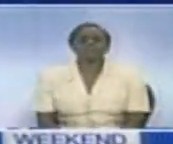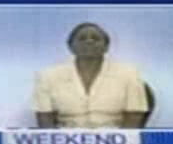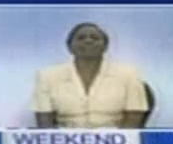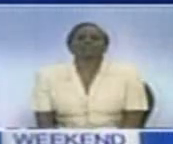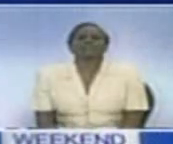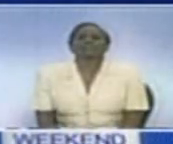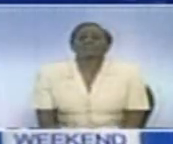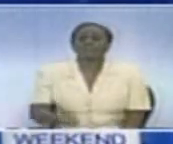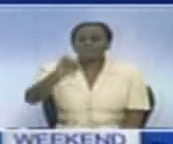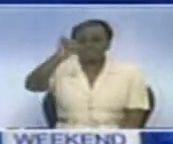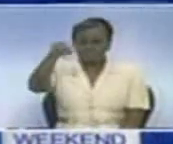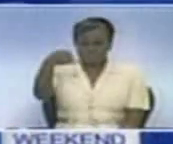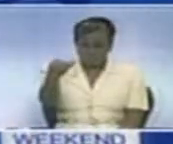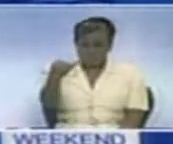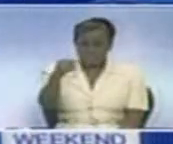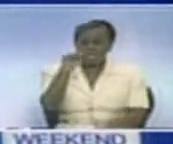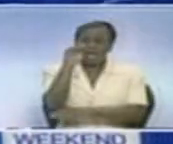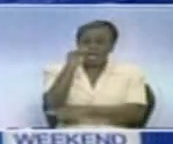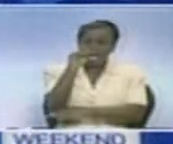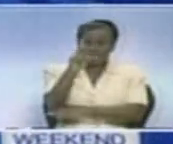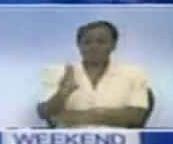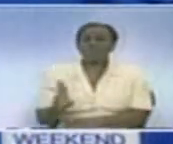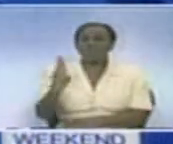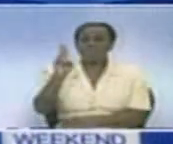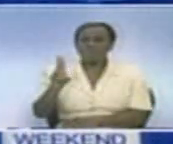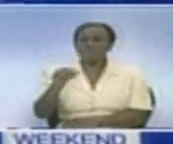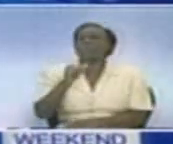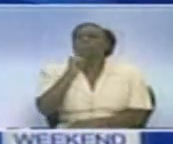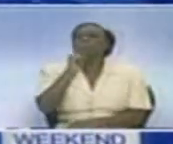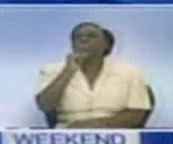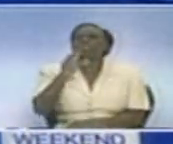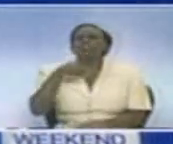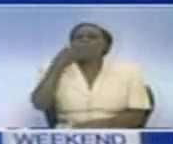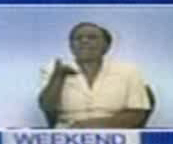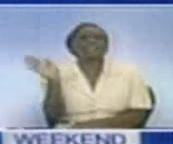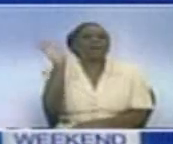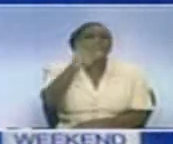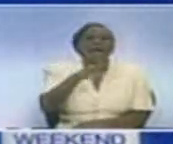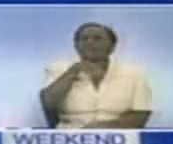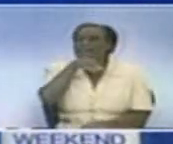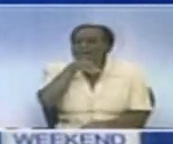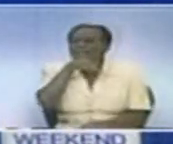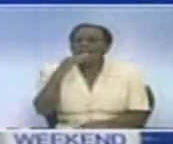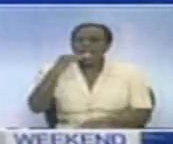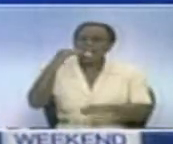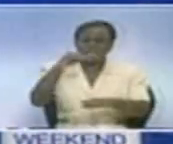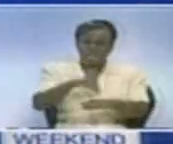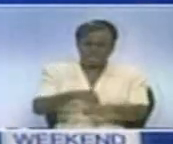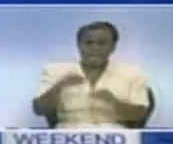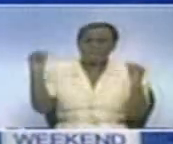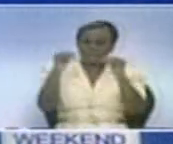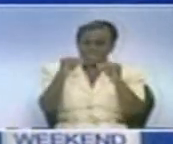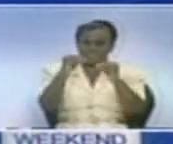Now the Jubilee side, meanwhile, has asked President Uhuru Kenyatta not to respond to Raila's open letter, which called for a meeting to